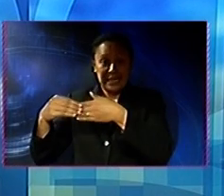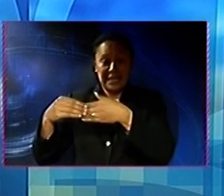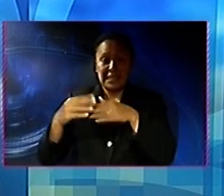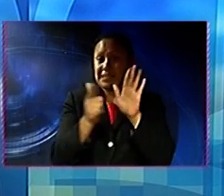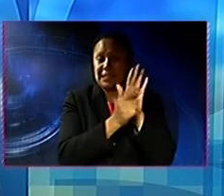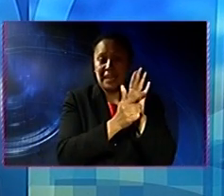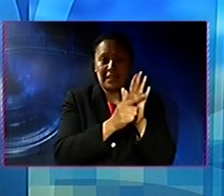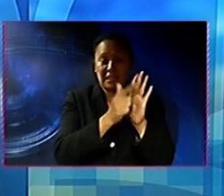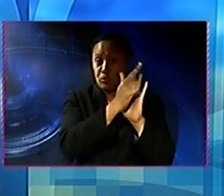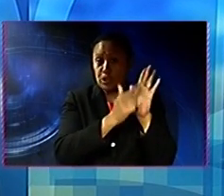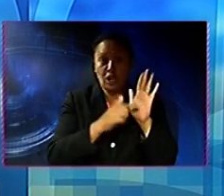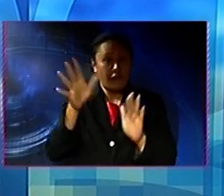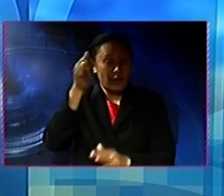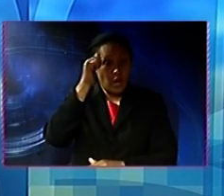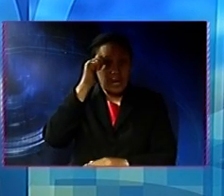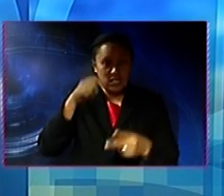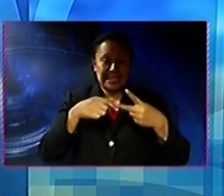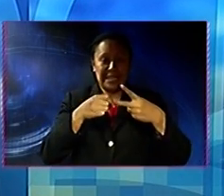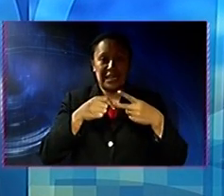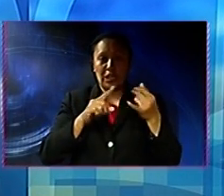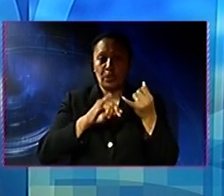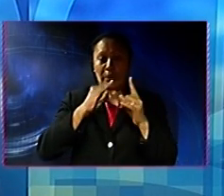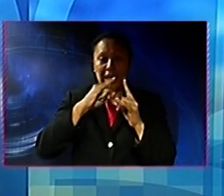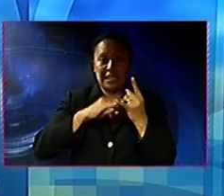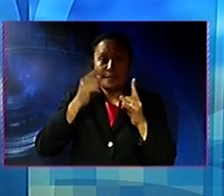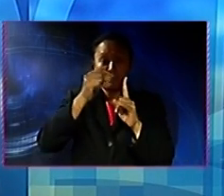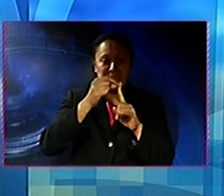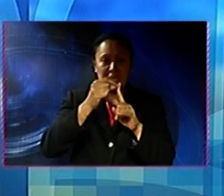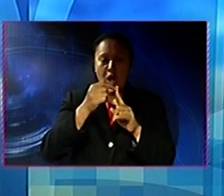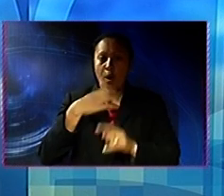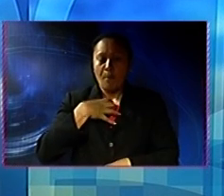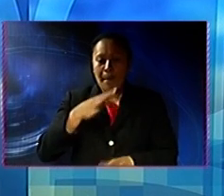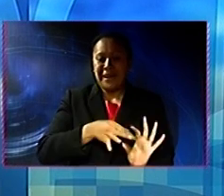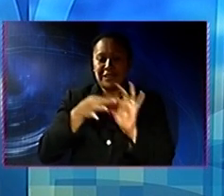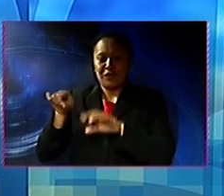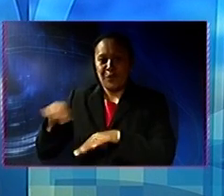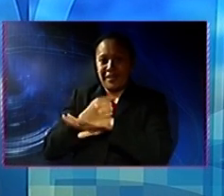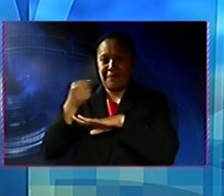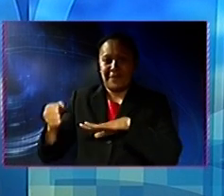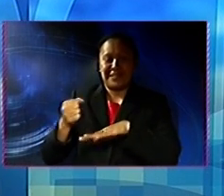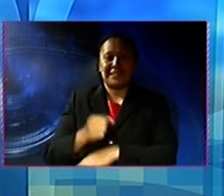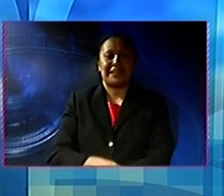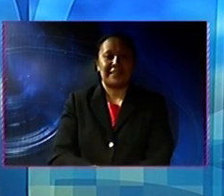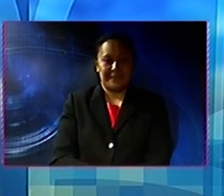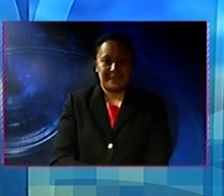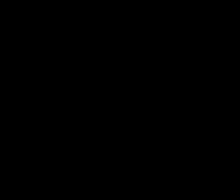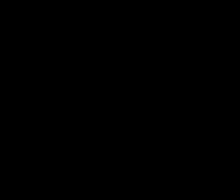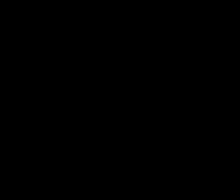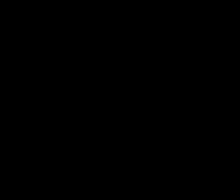Coming up, leaders sign the Treaty of Knowledge, and the University of the South Pacific seeks further partnership with government.